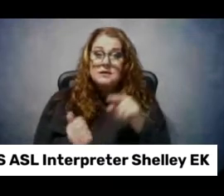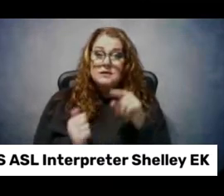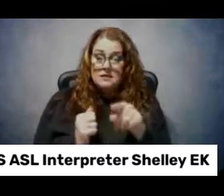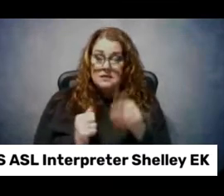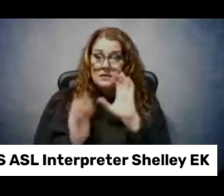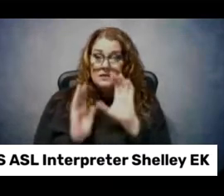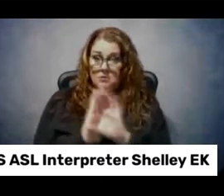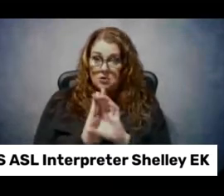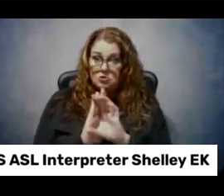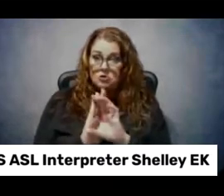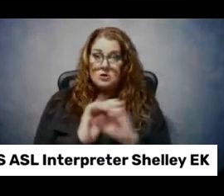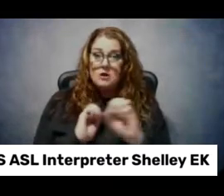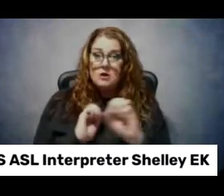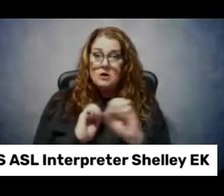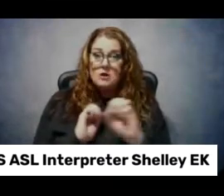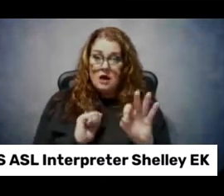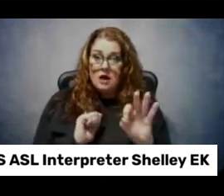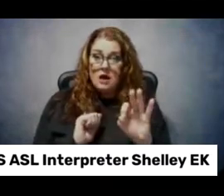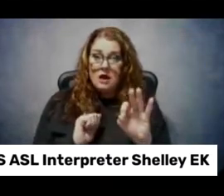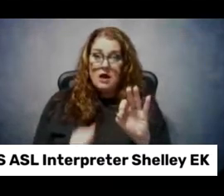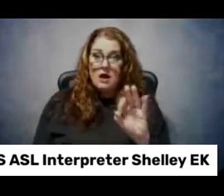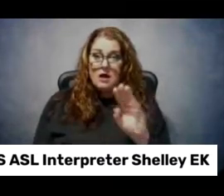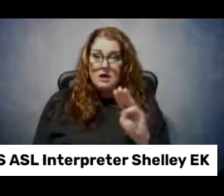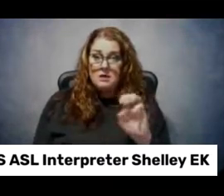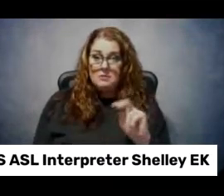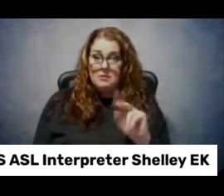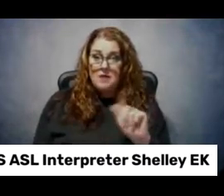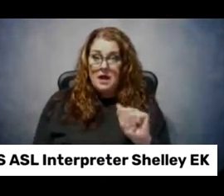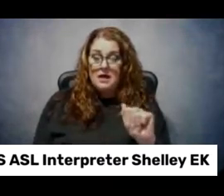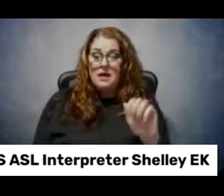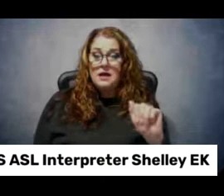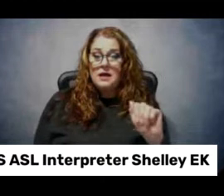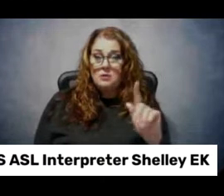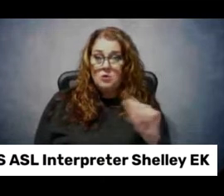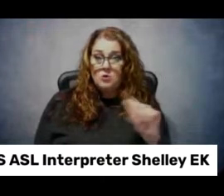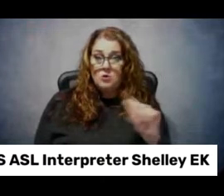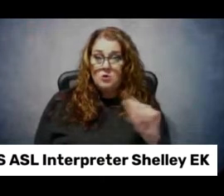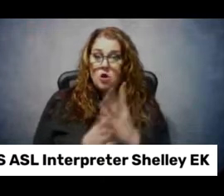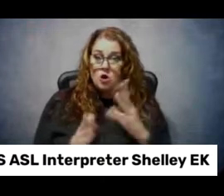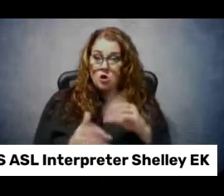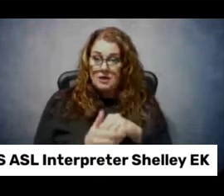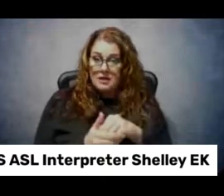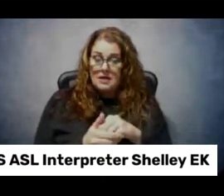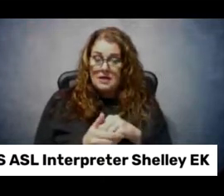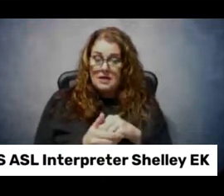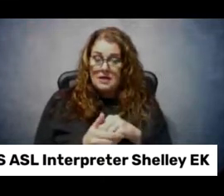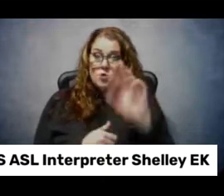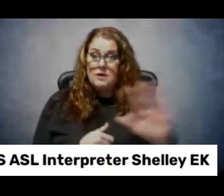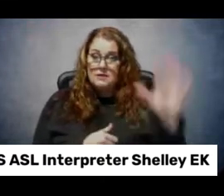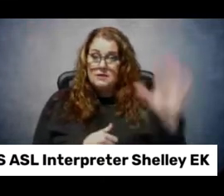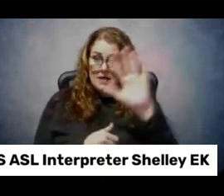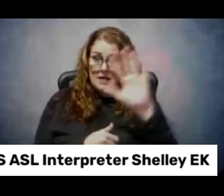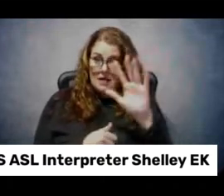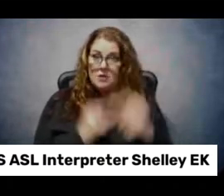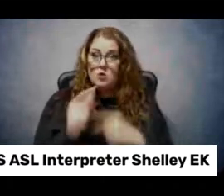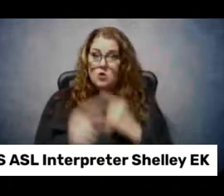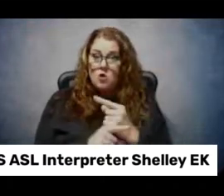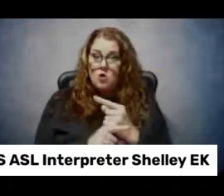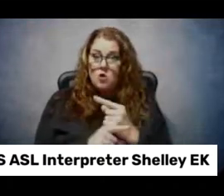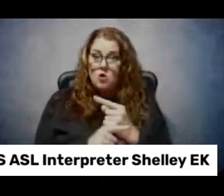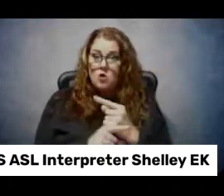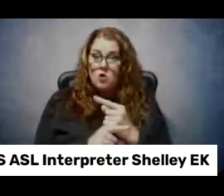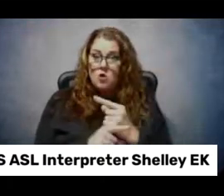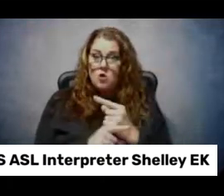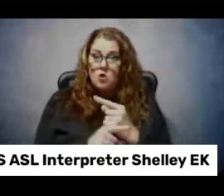of Manmaya in a Bhutanese gardener in the north side, the Global Garden Refugee Training Farm.